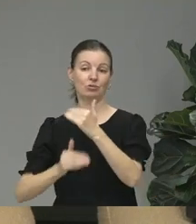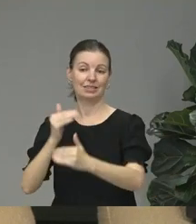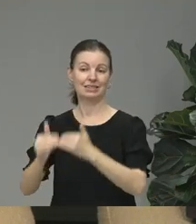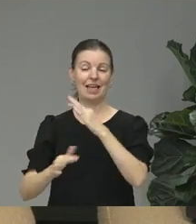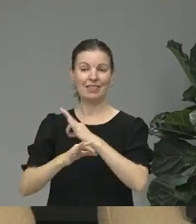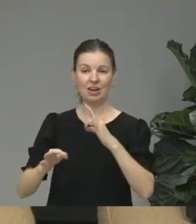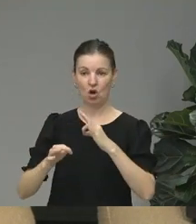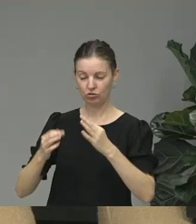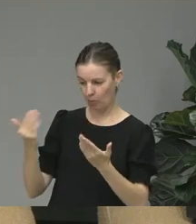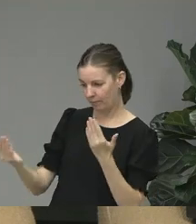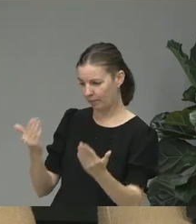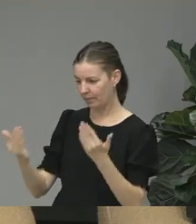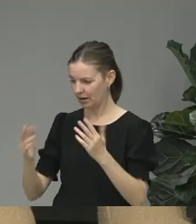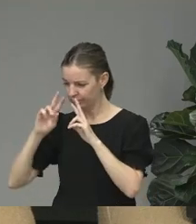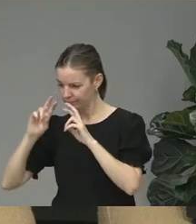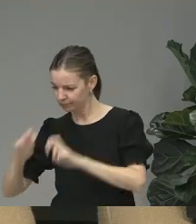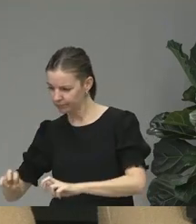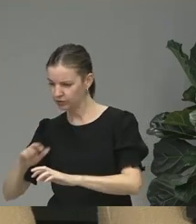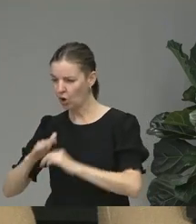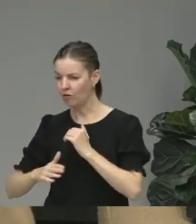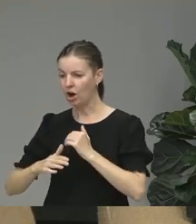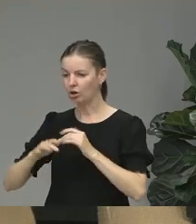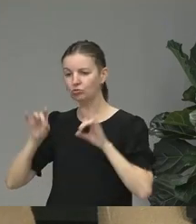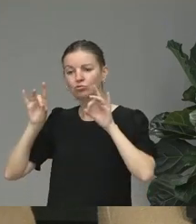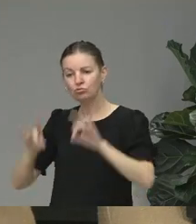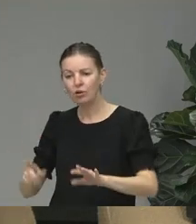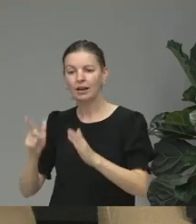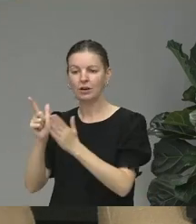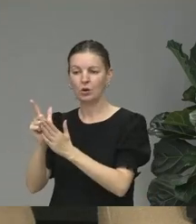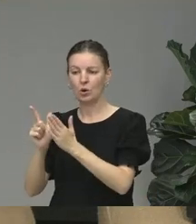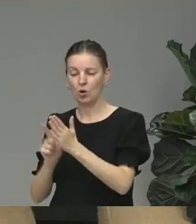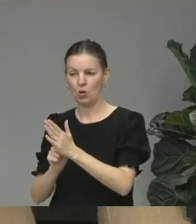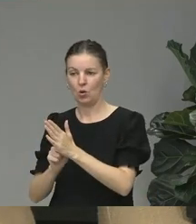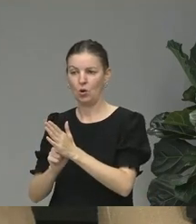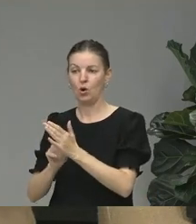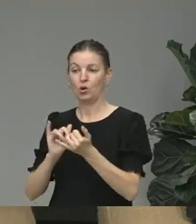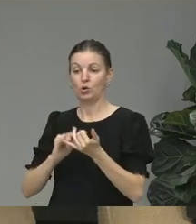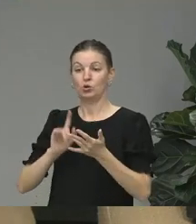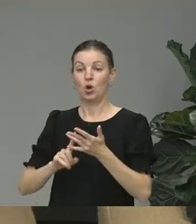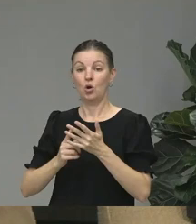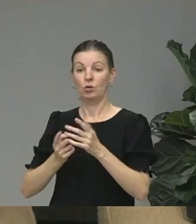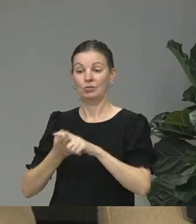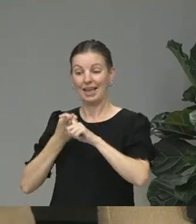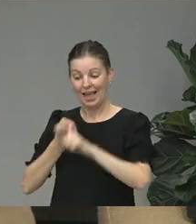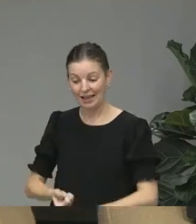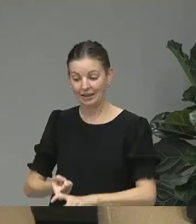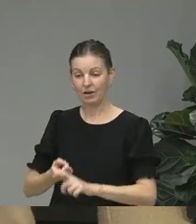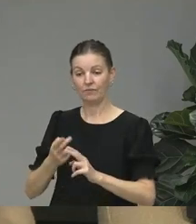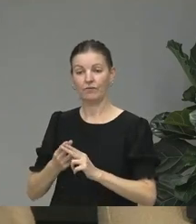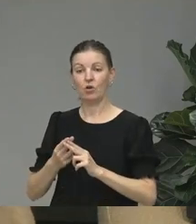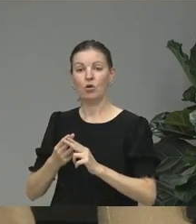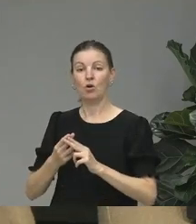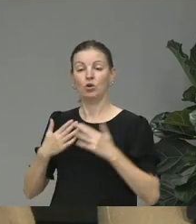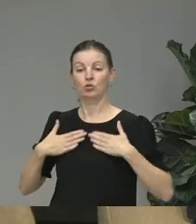scrutinising against domestic law. So the anchor point, the bedrock of rights in Australian law for